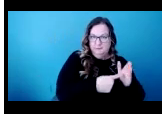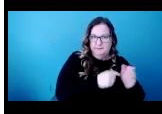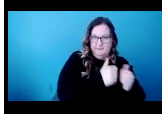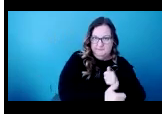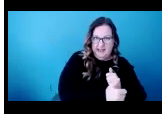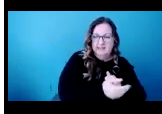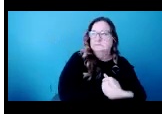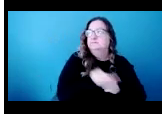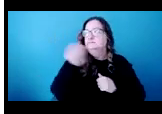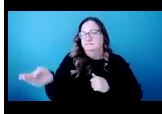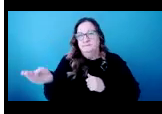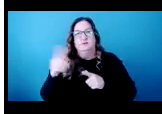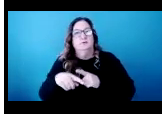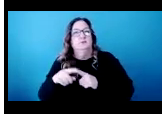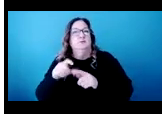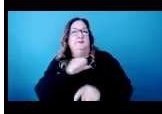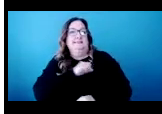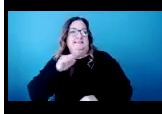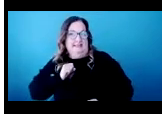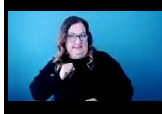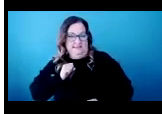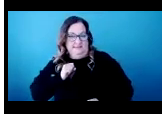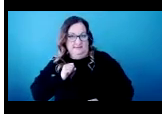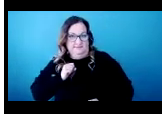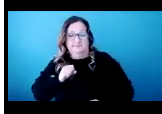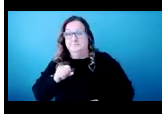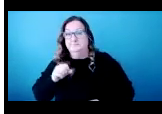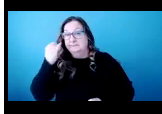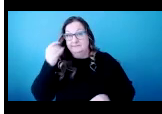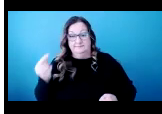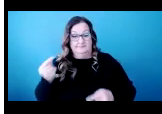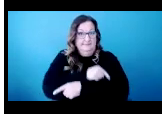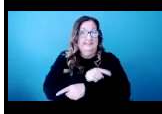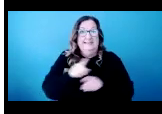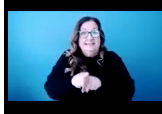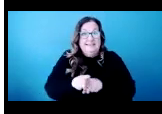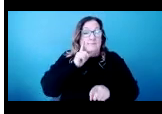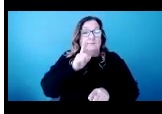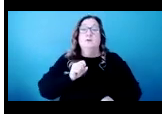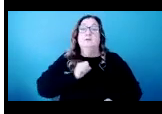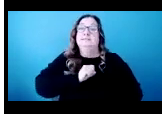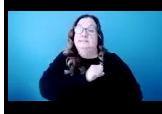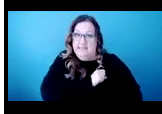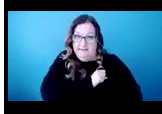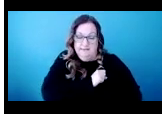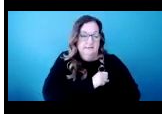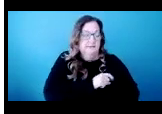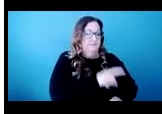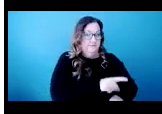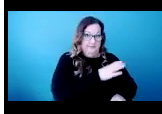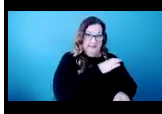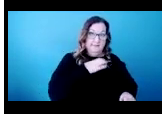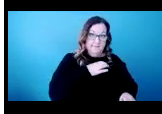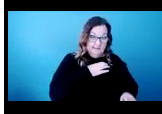to the Senate. In the Senate, same thing happens again. It gets assigned to a committee. The